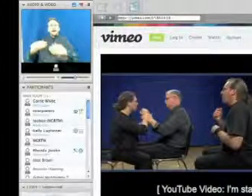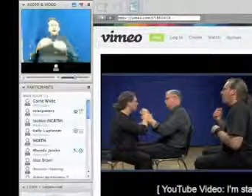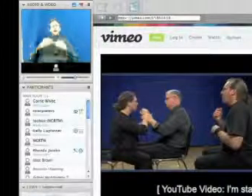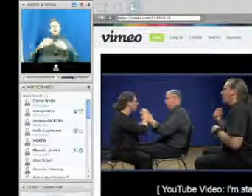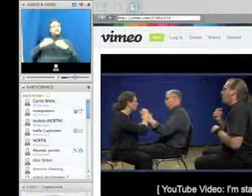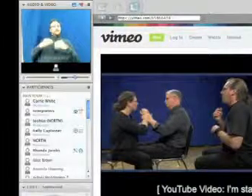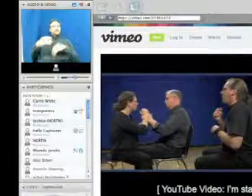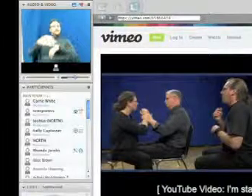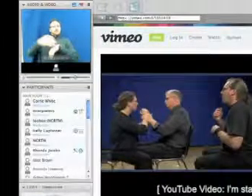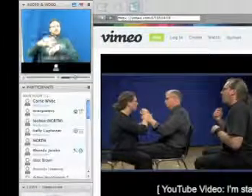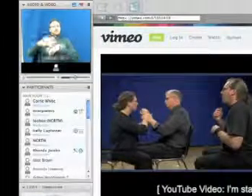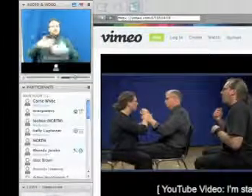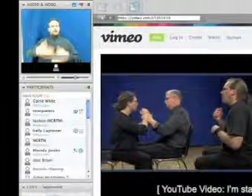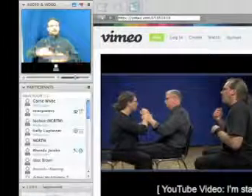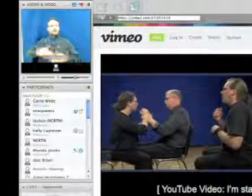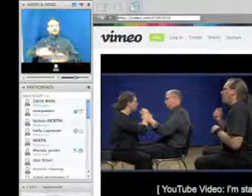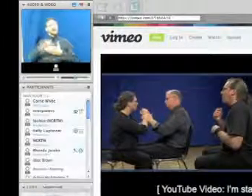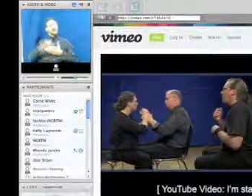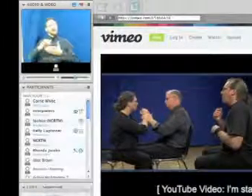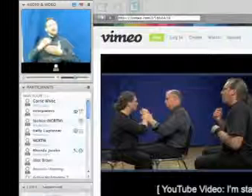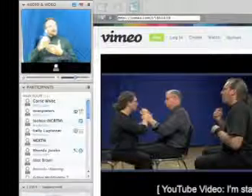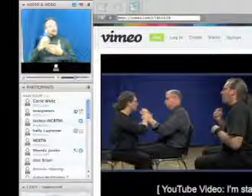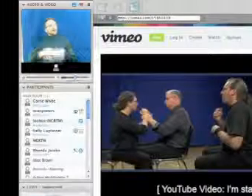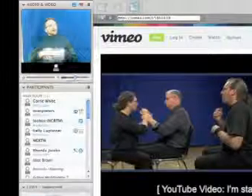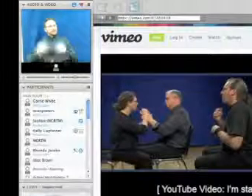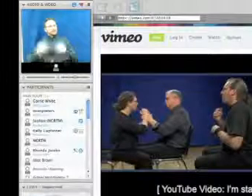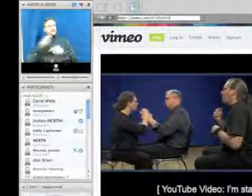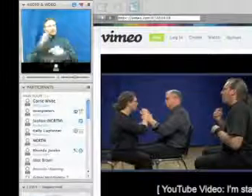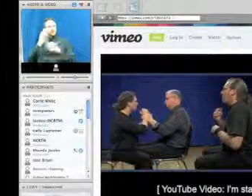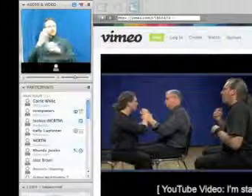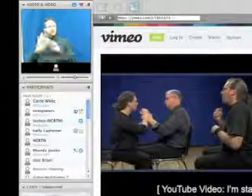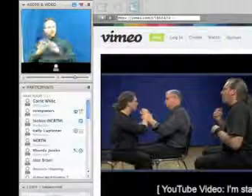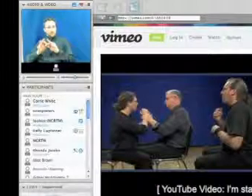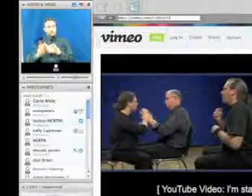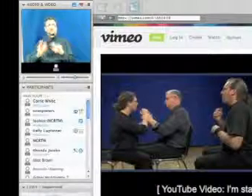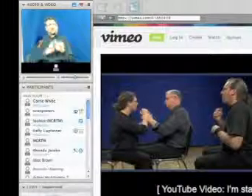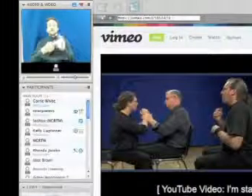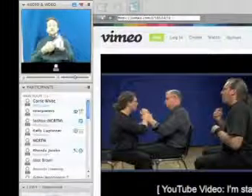often comes up. So the first one of those is at 1:16.